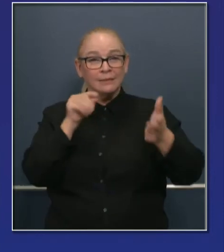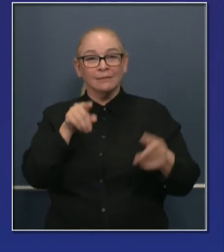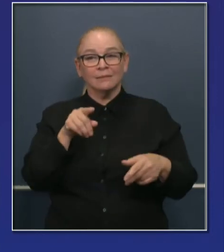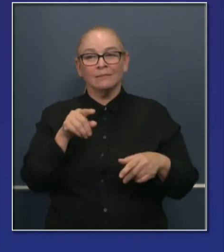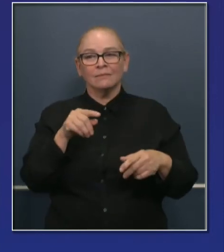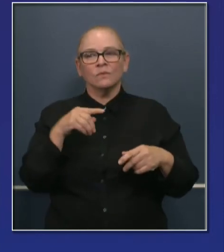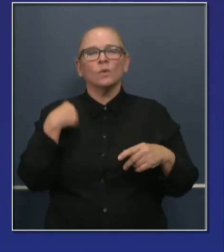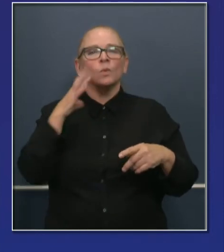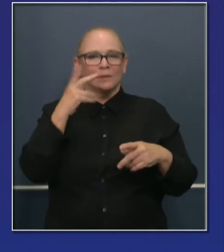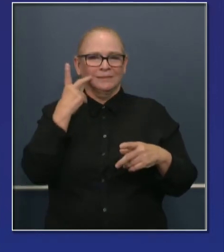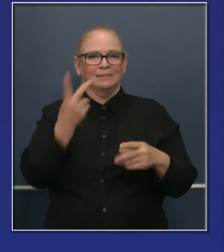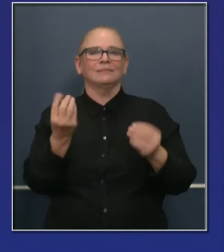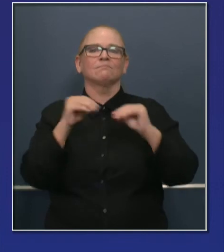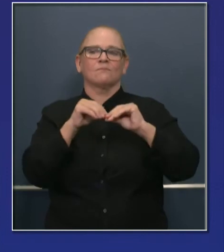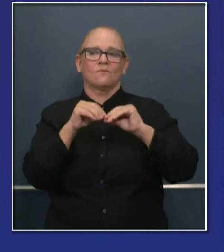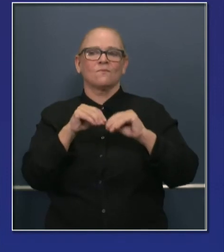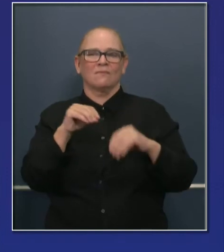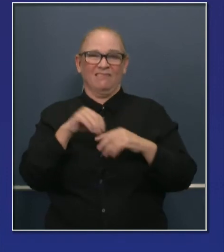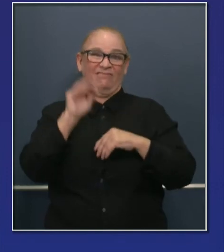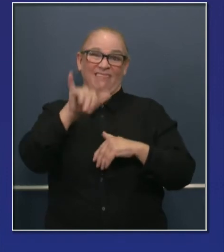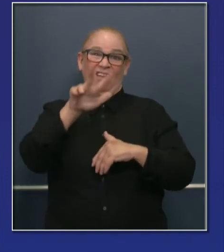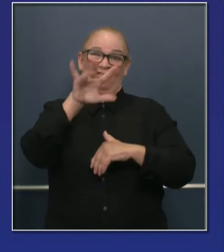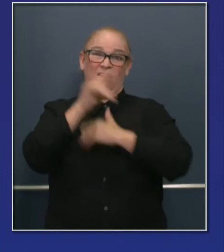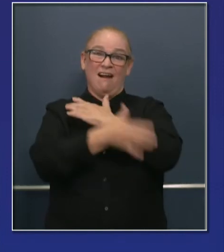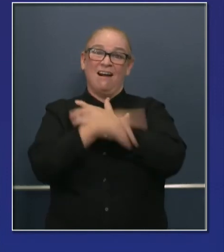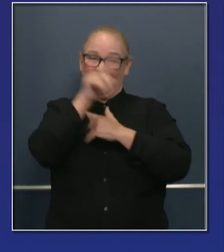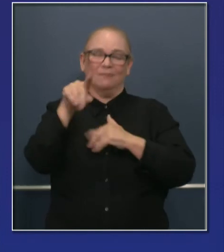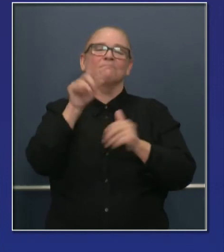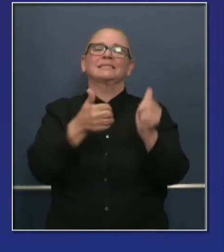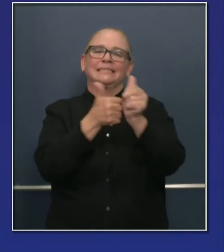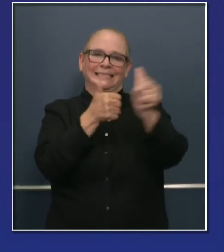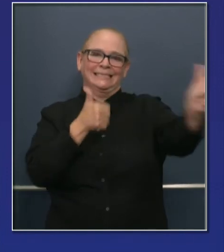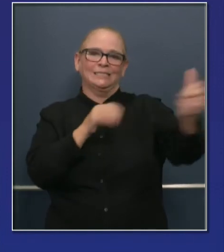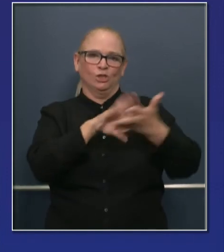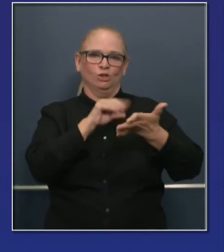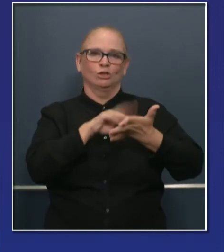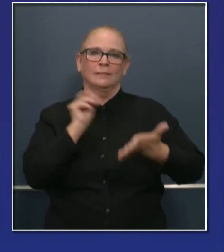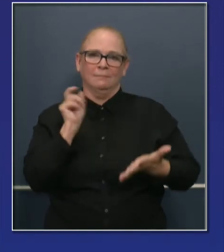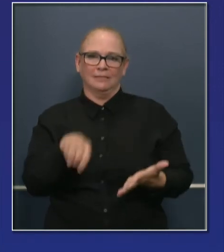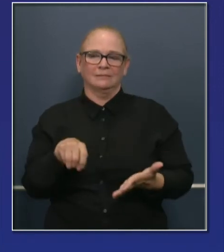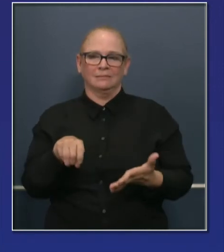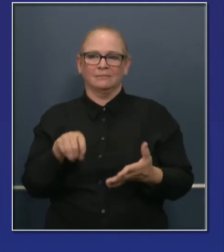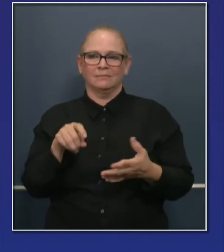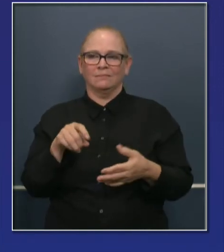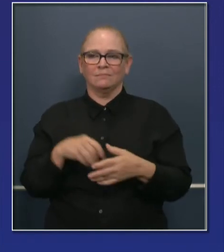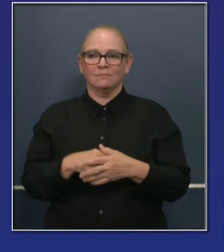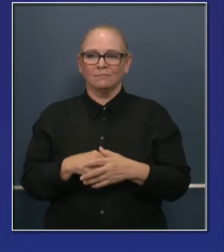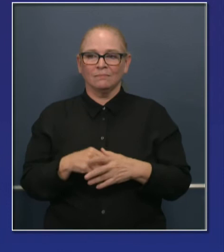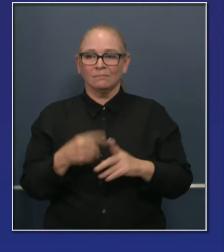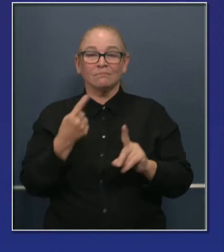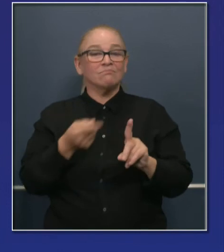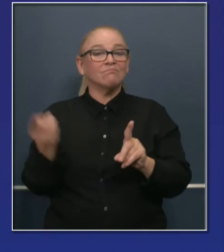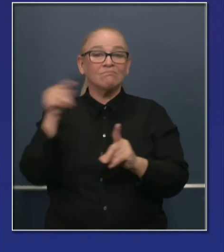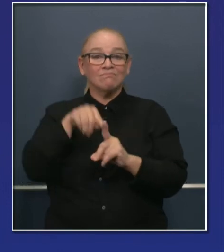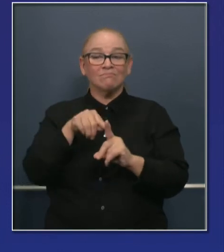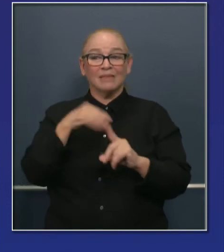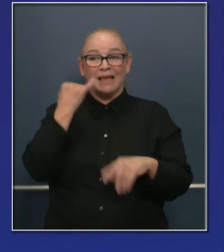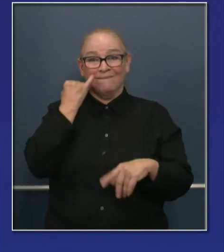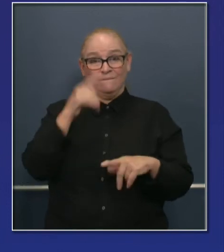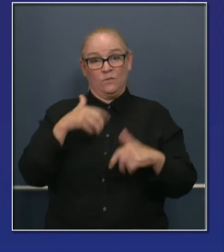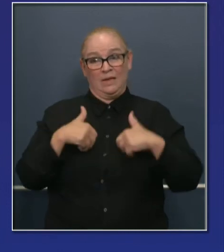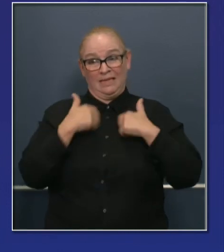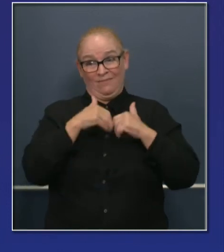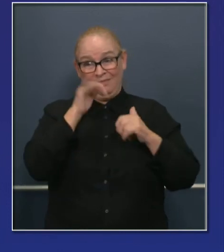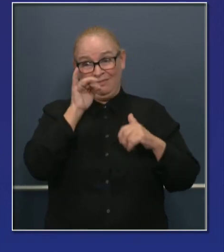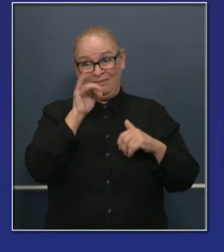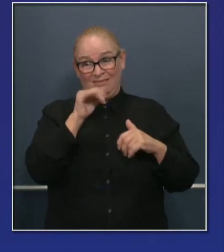counties. I'll conclude, as always, to encourage people, if you are living with an individual who's tested